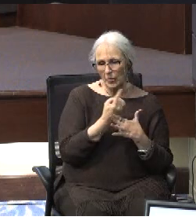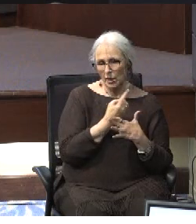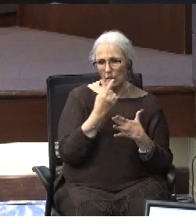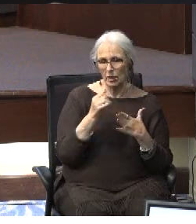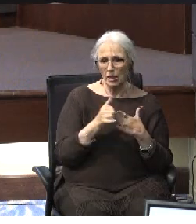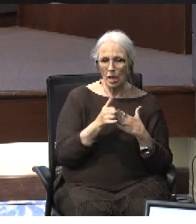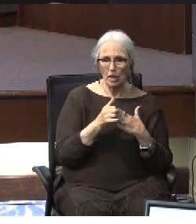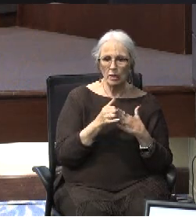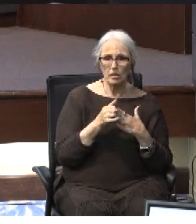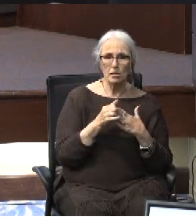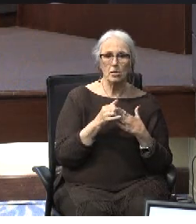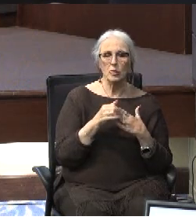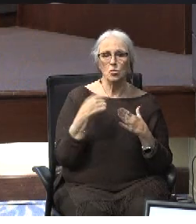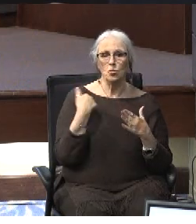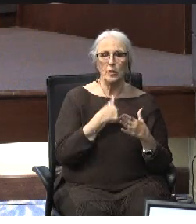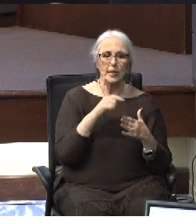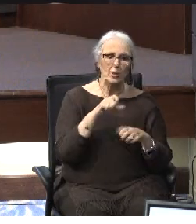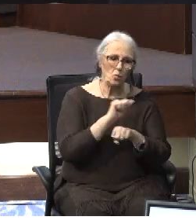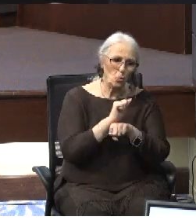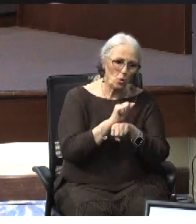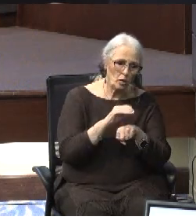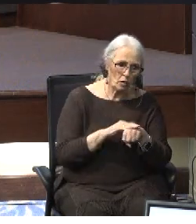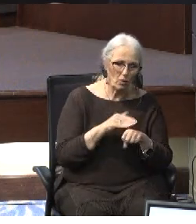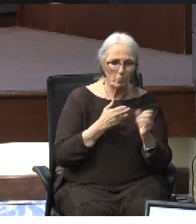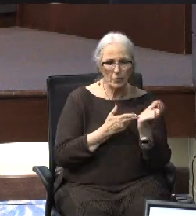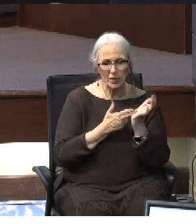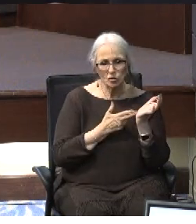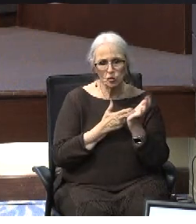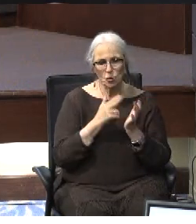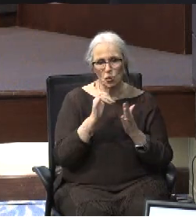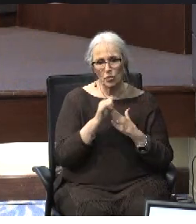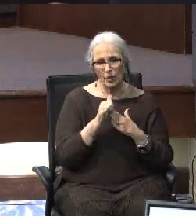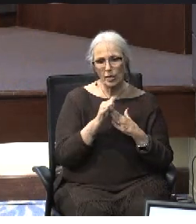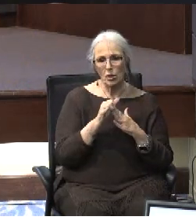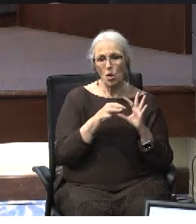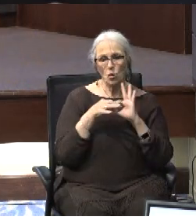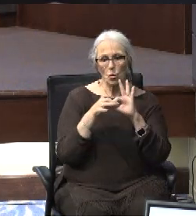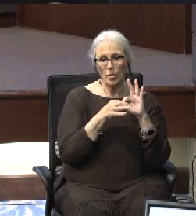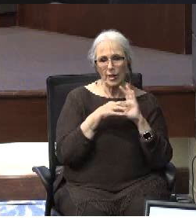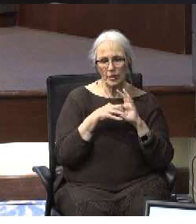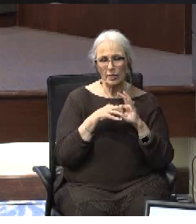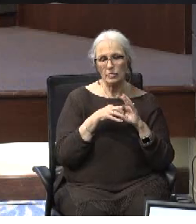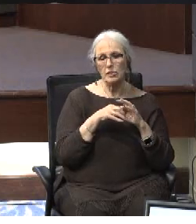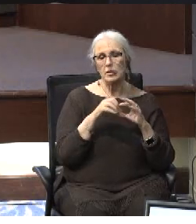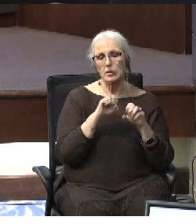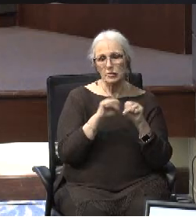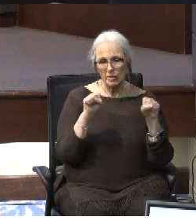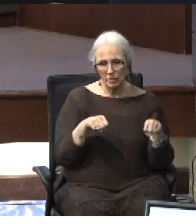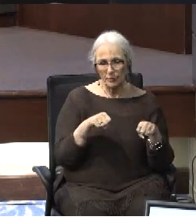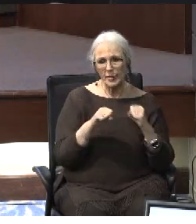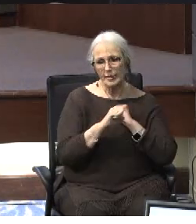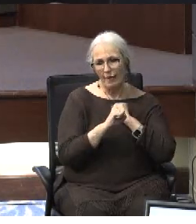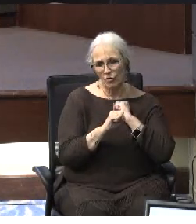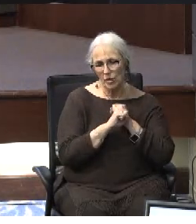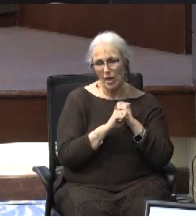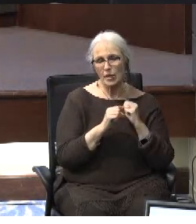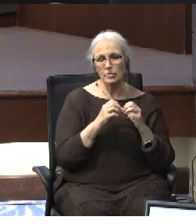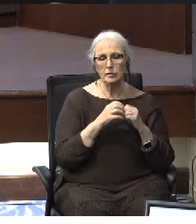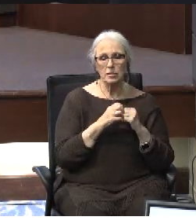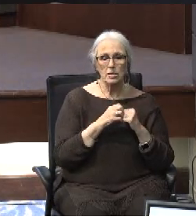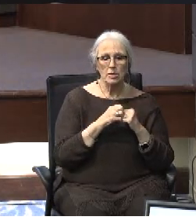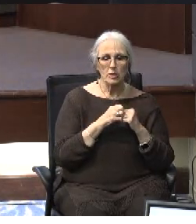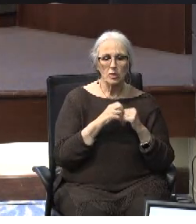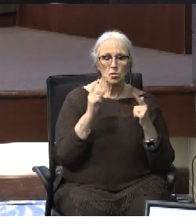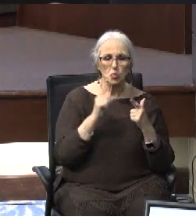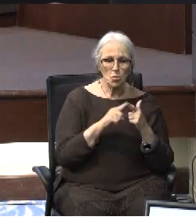the Homeless Coalition definitely needs to work on, as far as making sure that our coordinated entry system is well advertised to